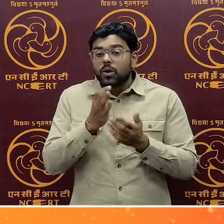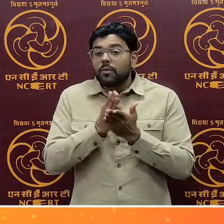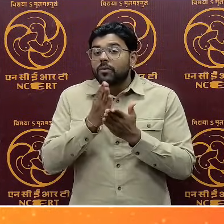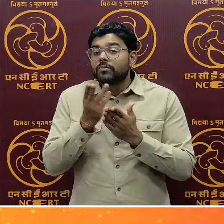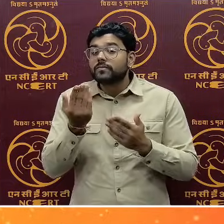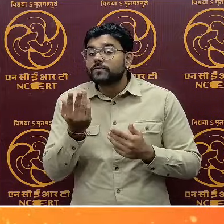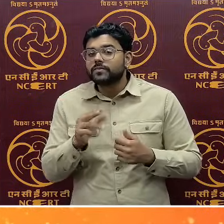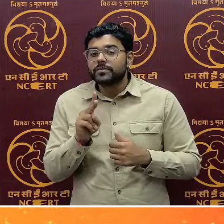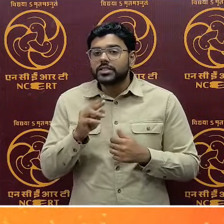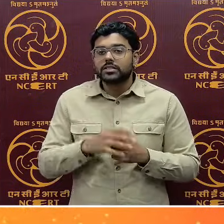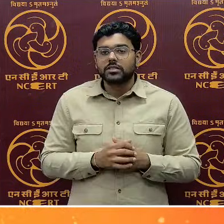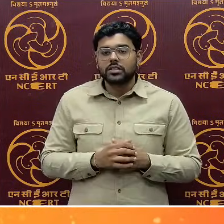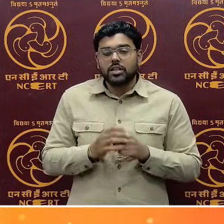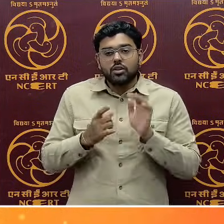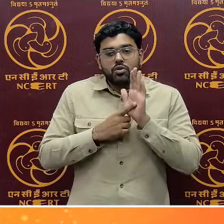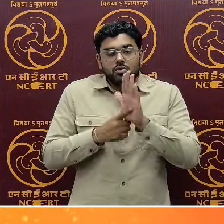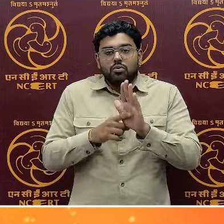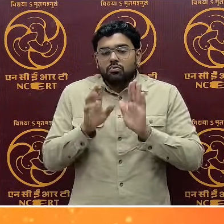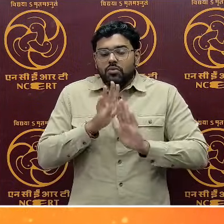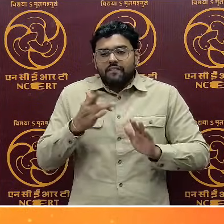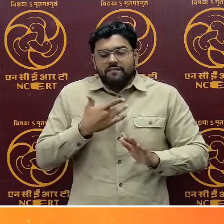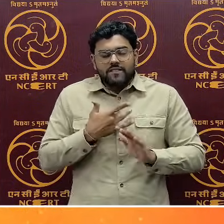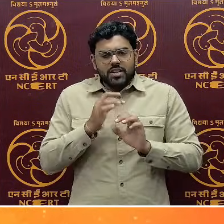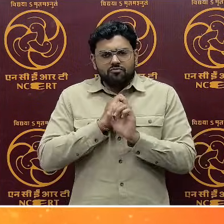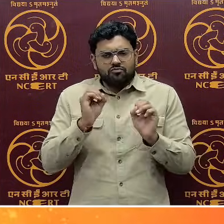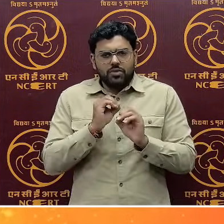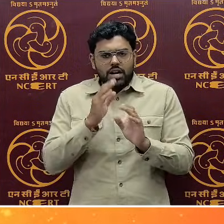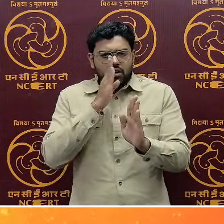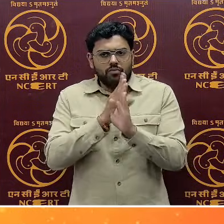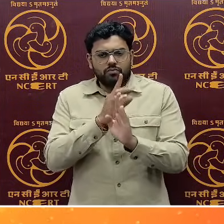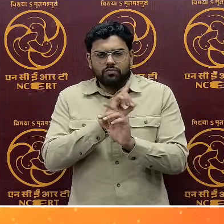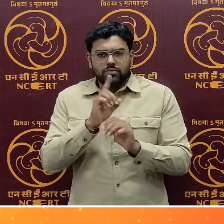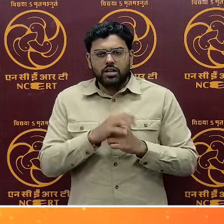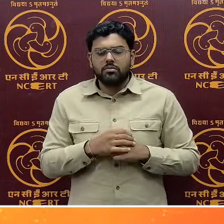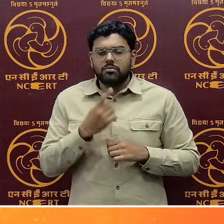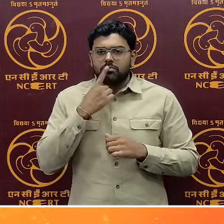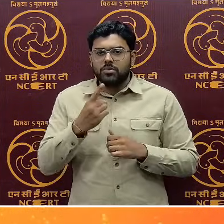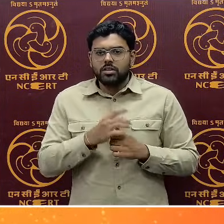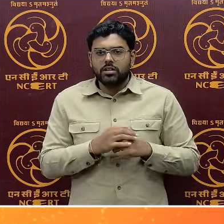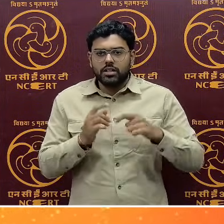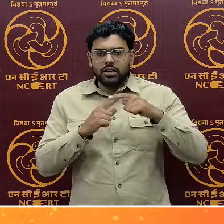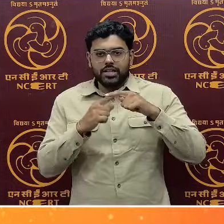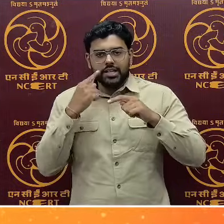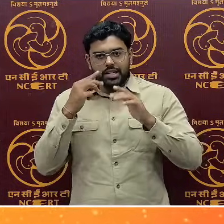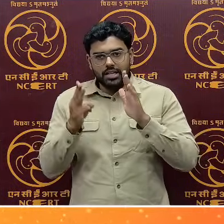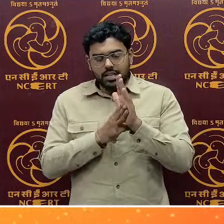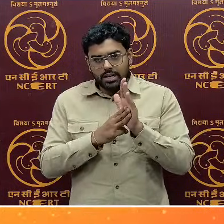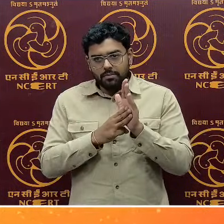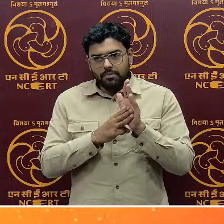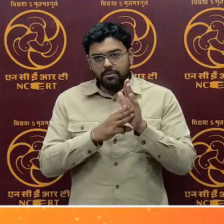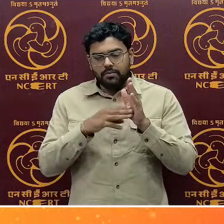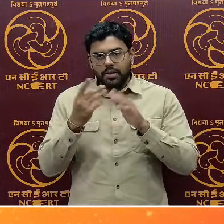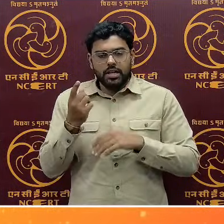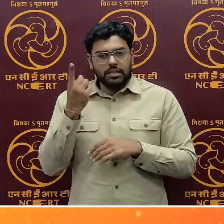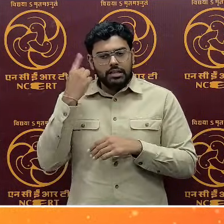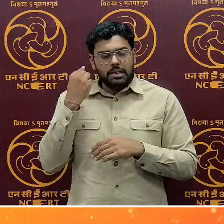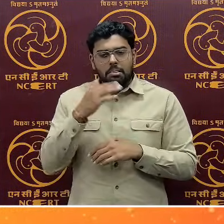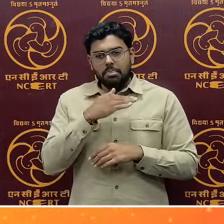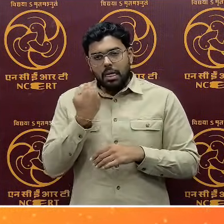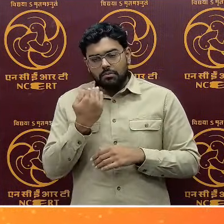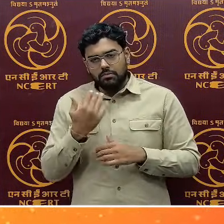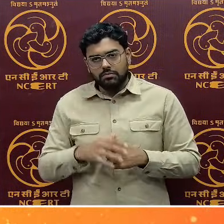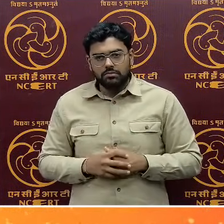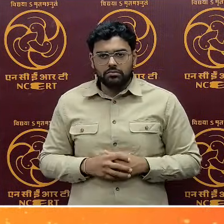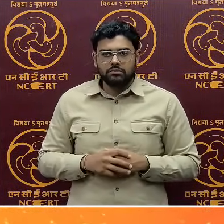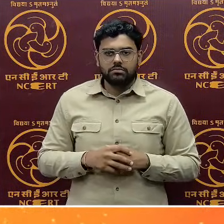is without showing much emotion. So very directly he just said Tim Nolan died yesterday. Oh. Yes.